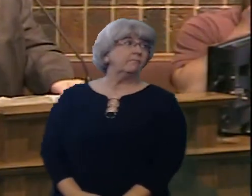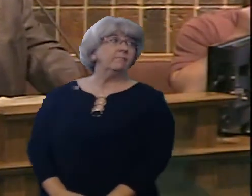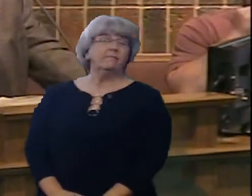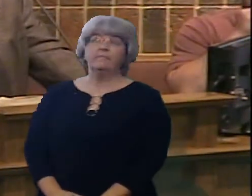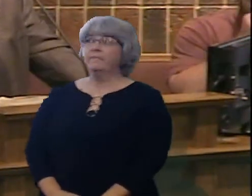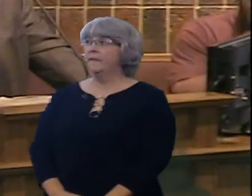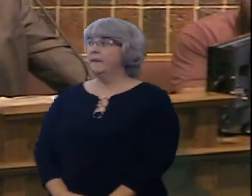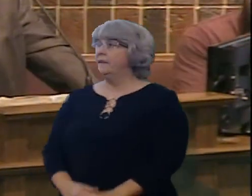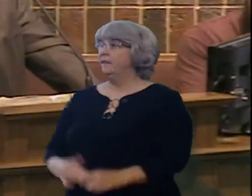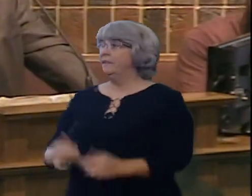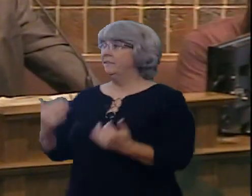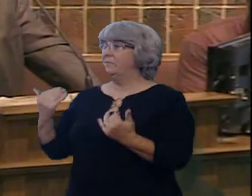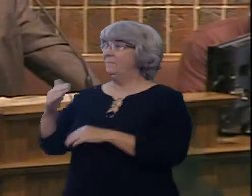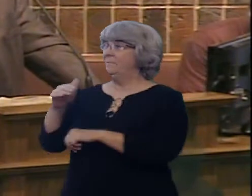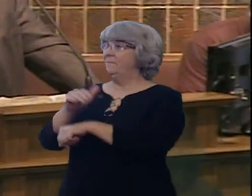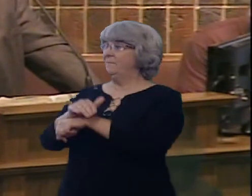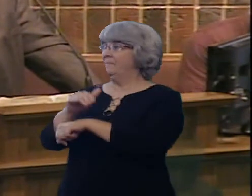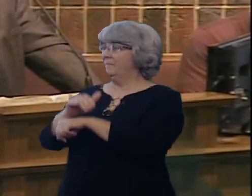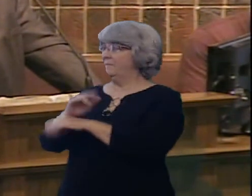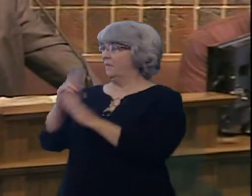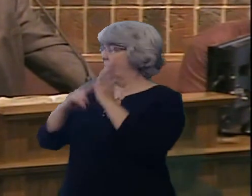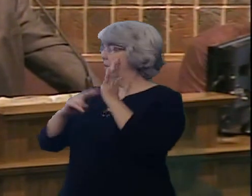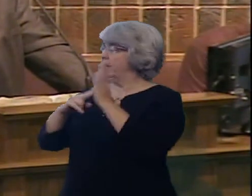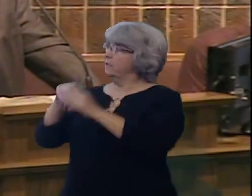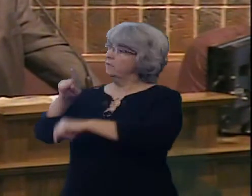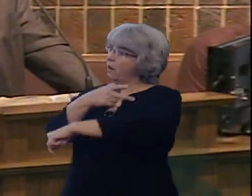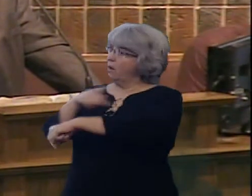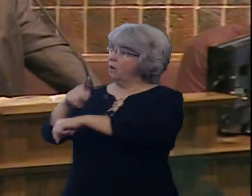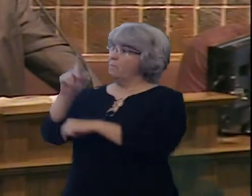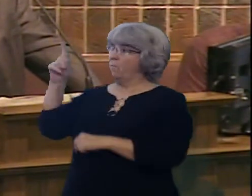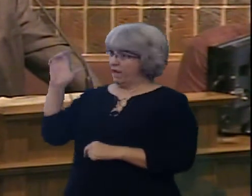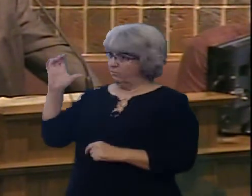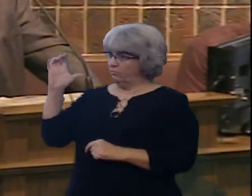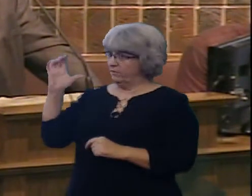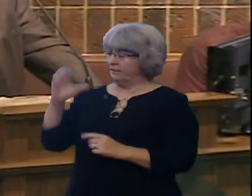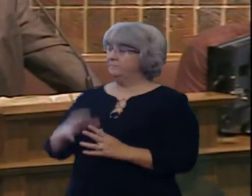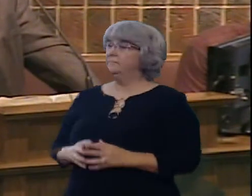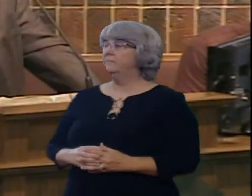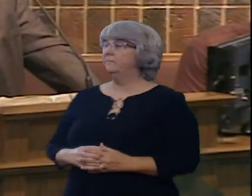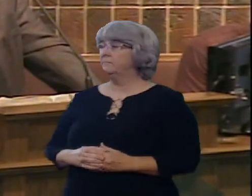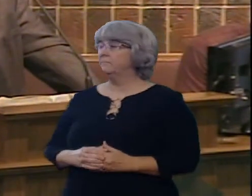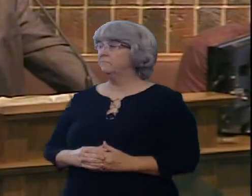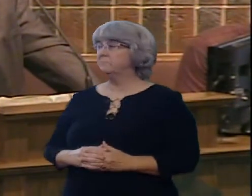This evening we'll be reading from Psalm 100. Psalm 100.